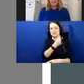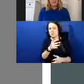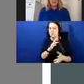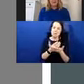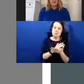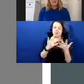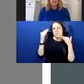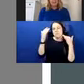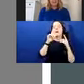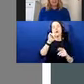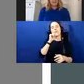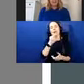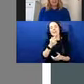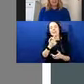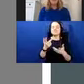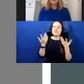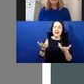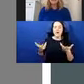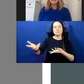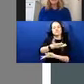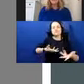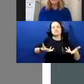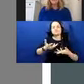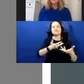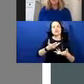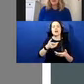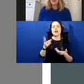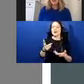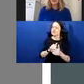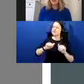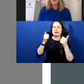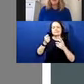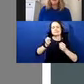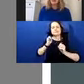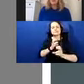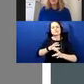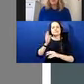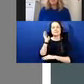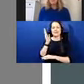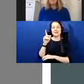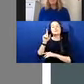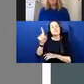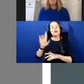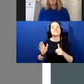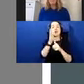minds. Indeed, we're in great company today, but first let's hear from the Lord Mayor of Belfast, Frank McCubrey.